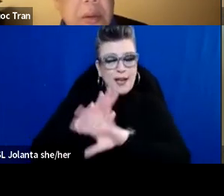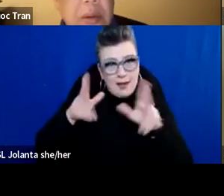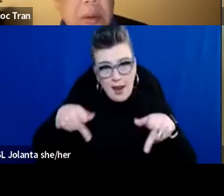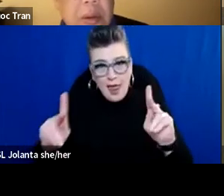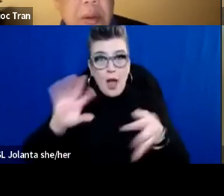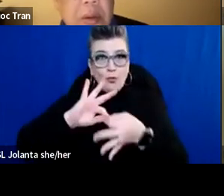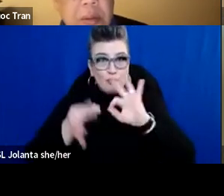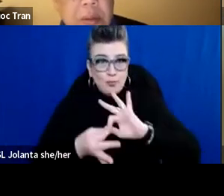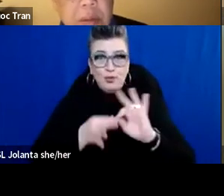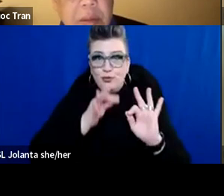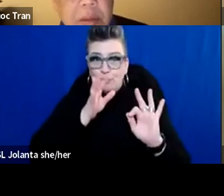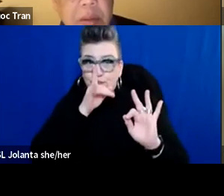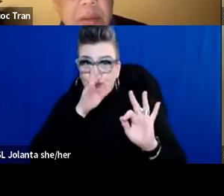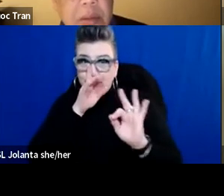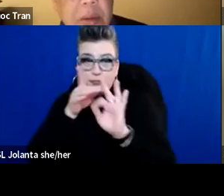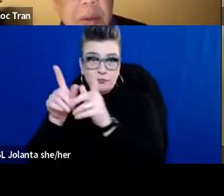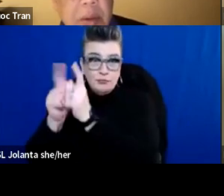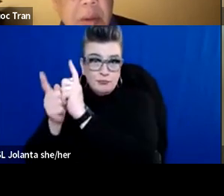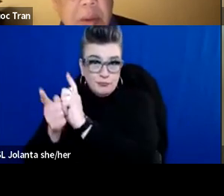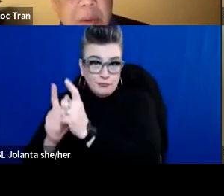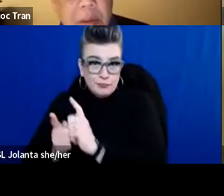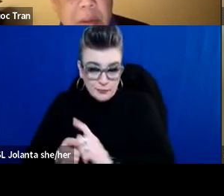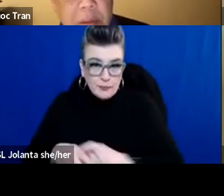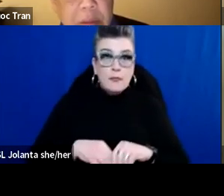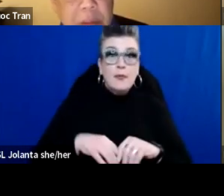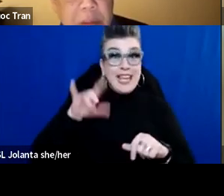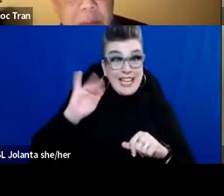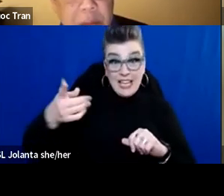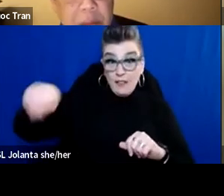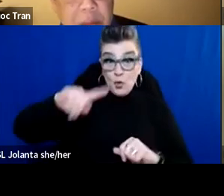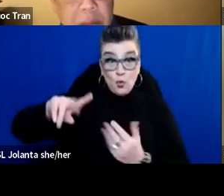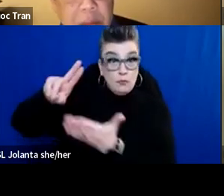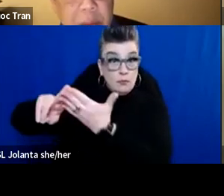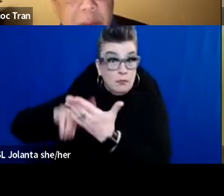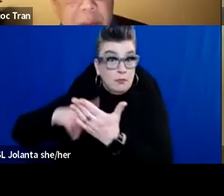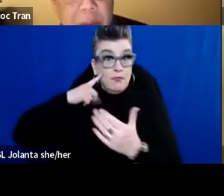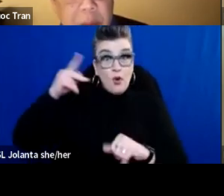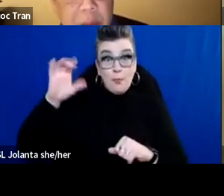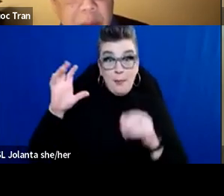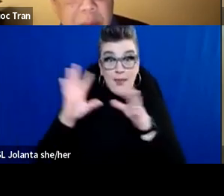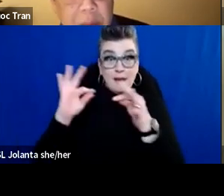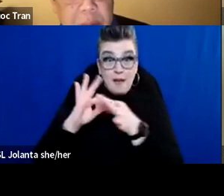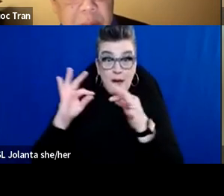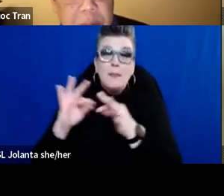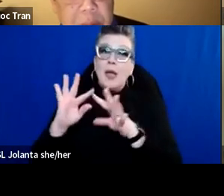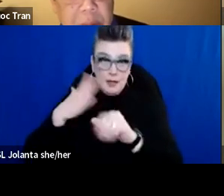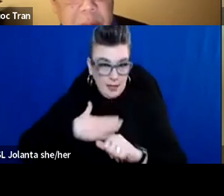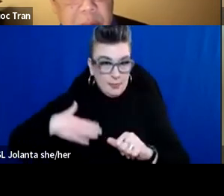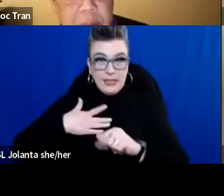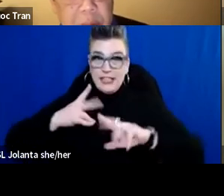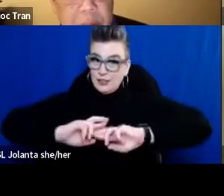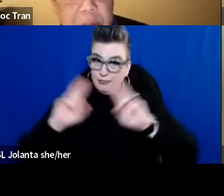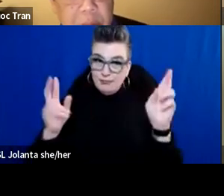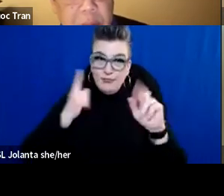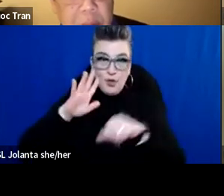today at 4 30 pm please make sure that you are signed into zoom under the same name you used to sign up for